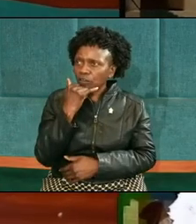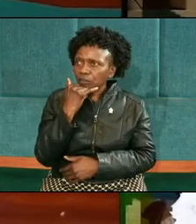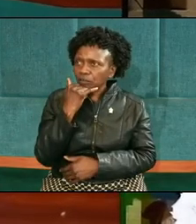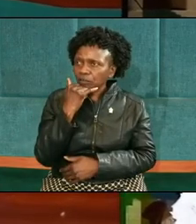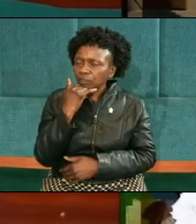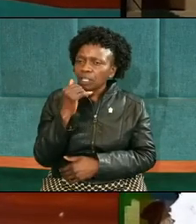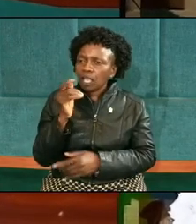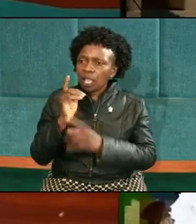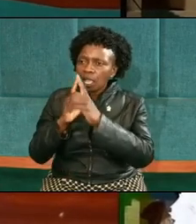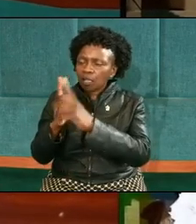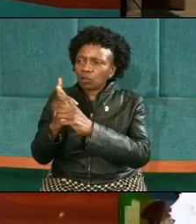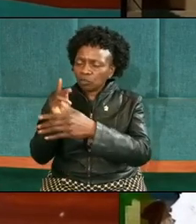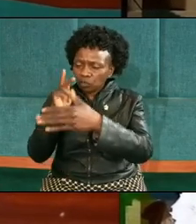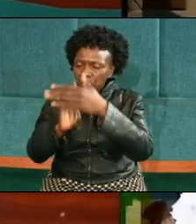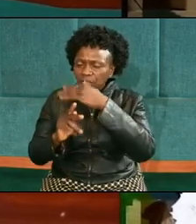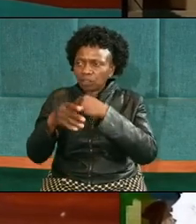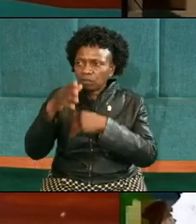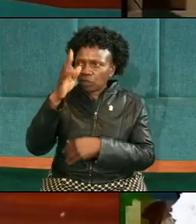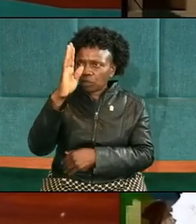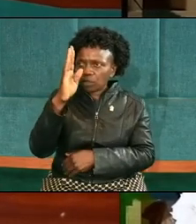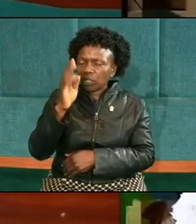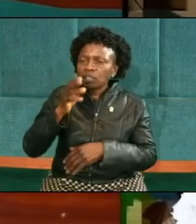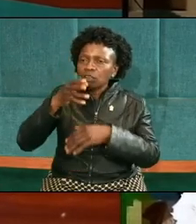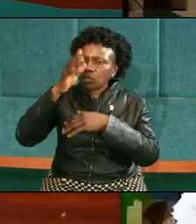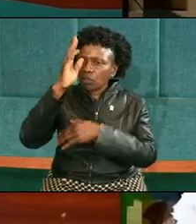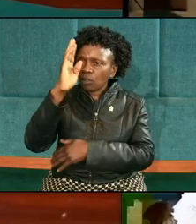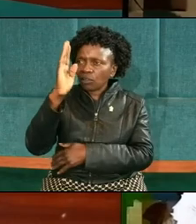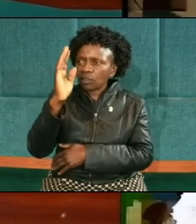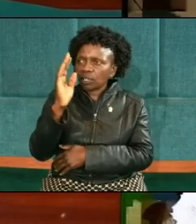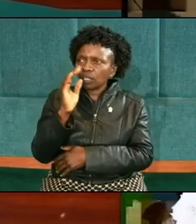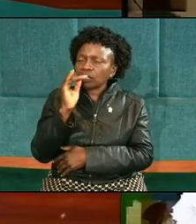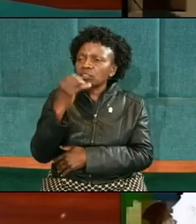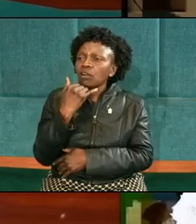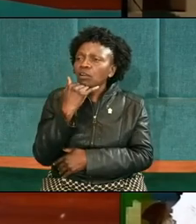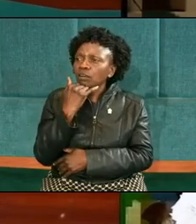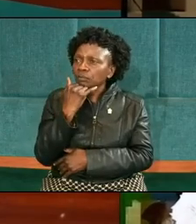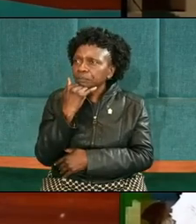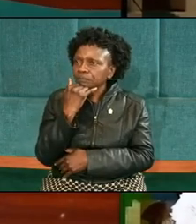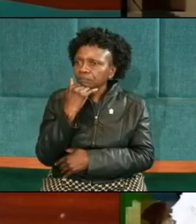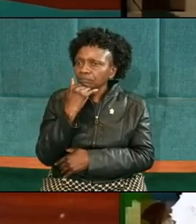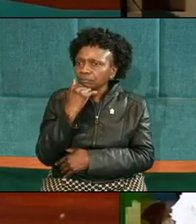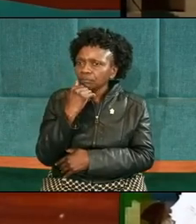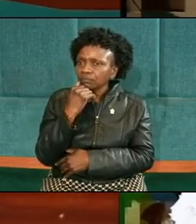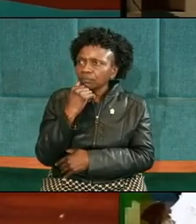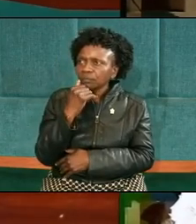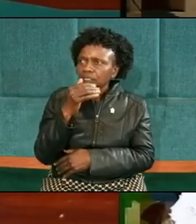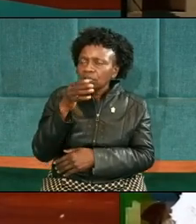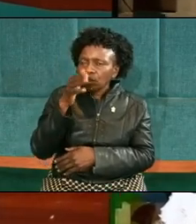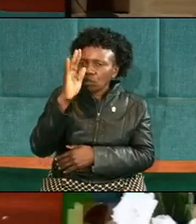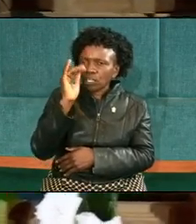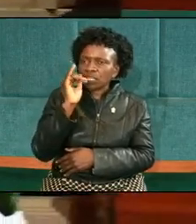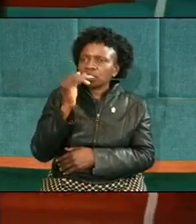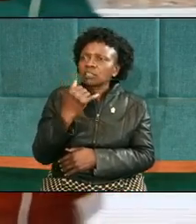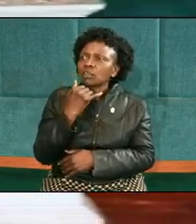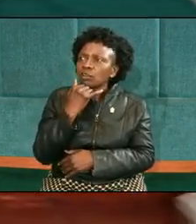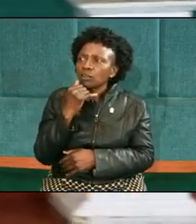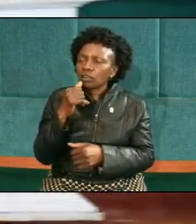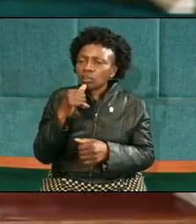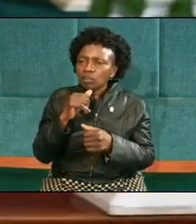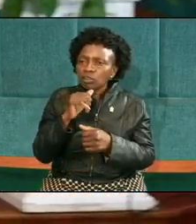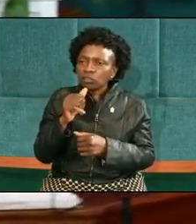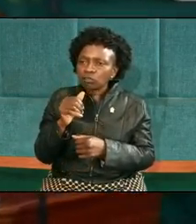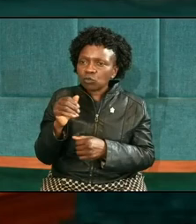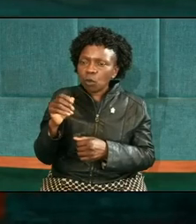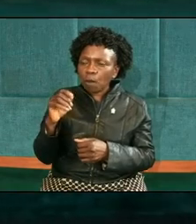According to the prophet of God, God is wrong. God is wrong not to burn up